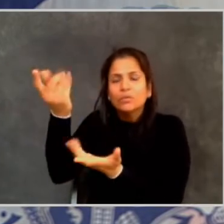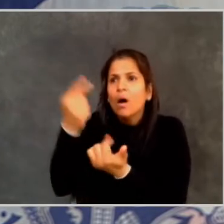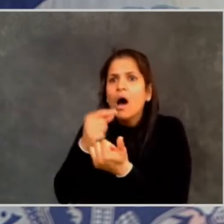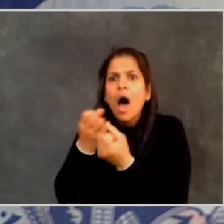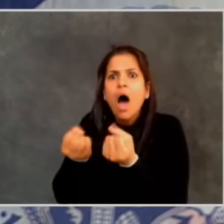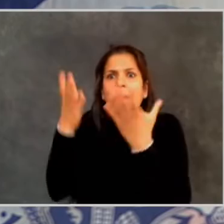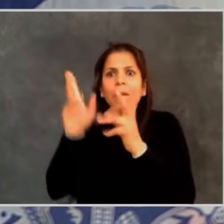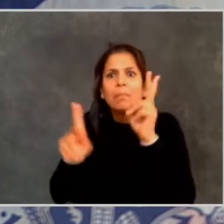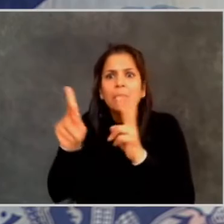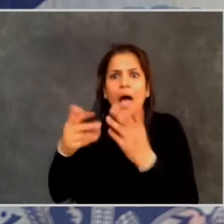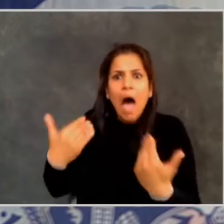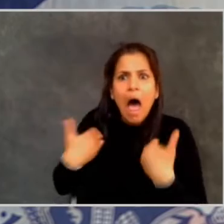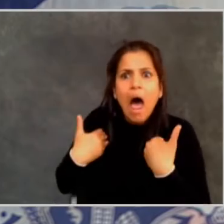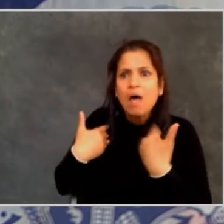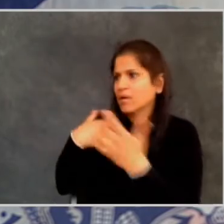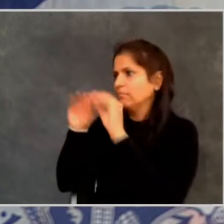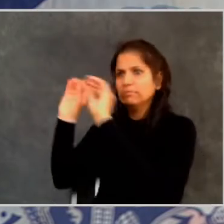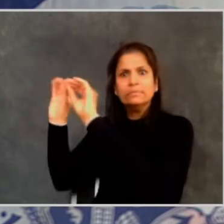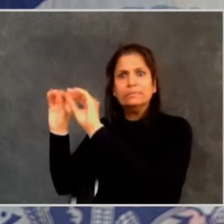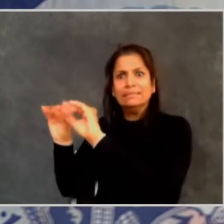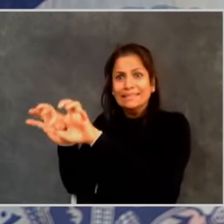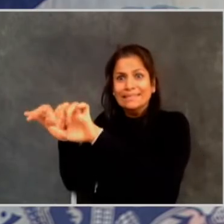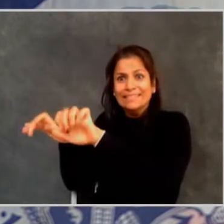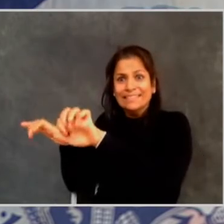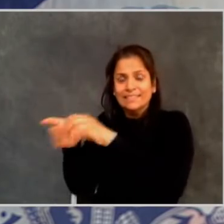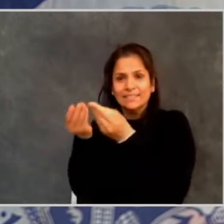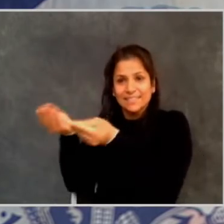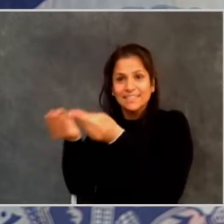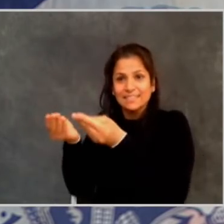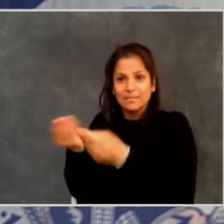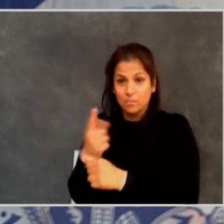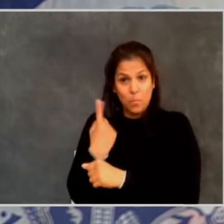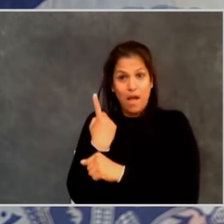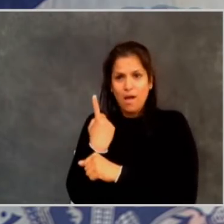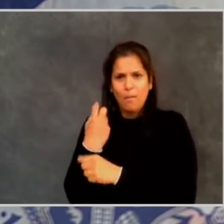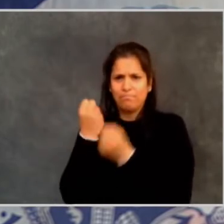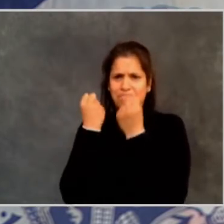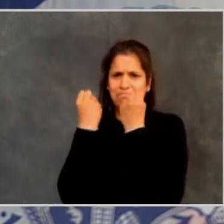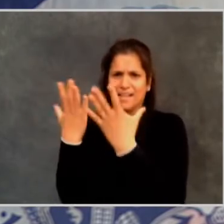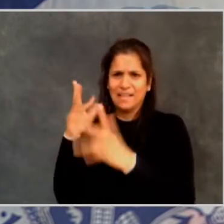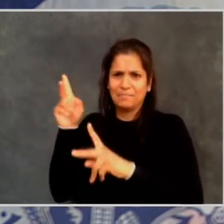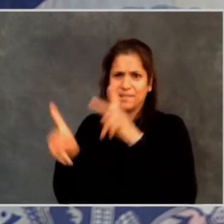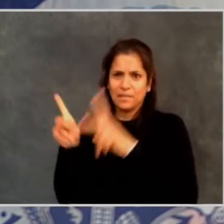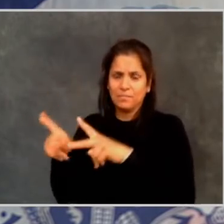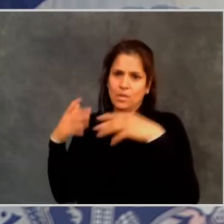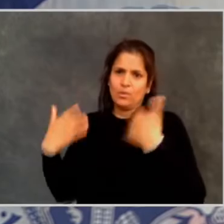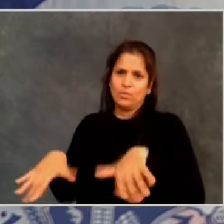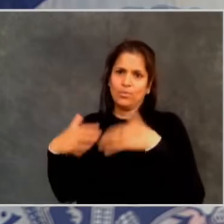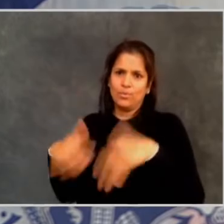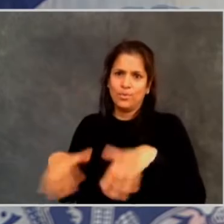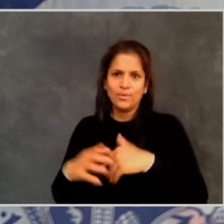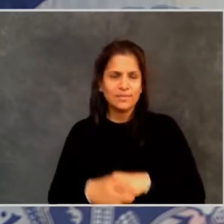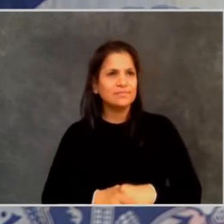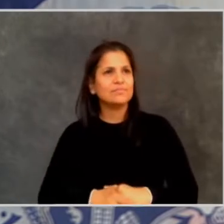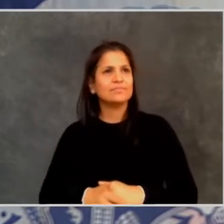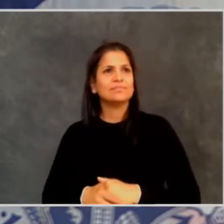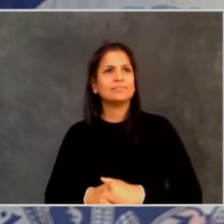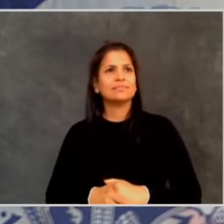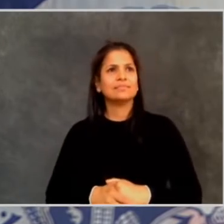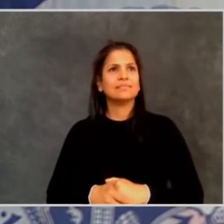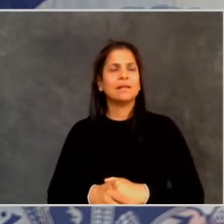that one, where we thought it would be 300 more each day, and it's looking like 100 more each day or